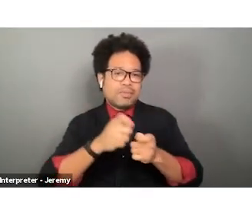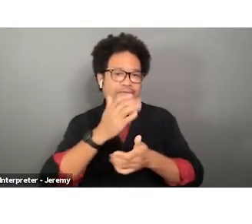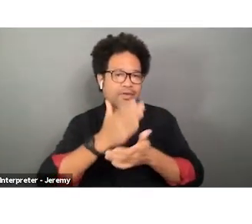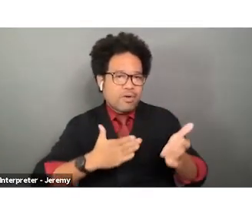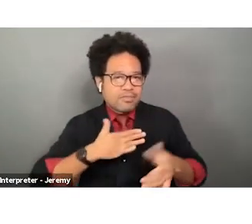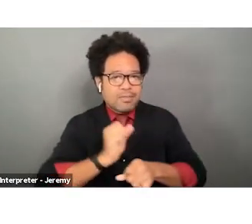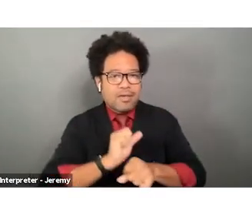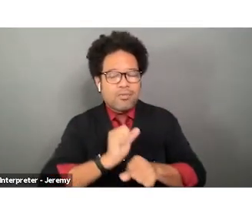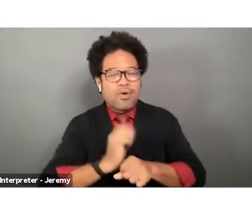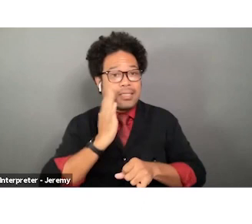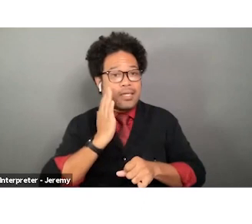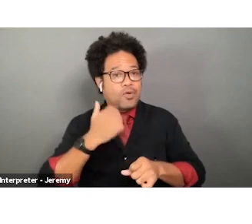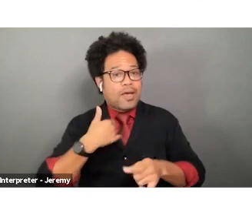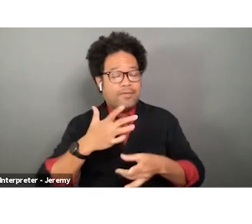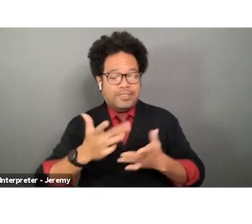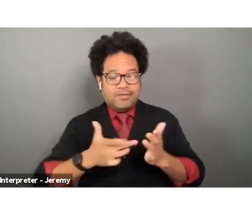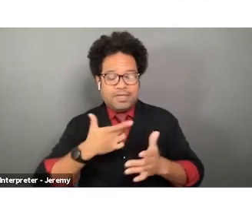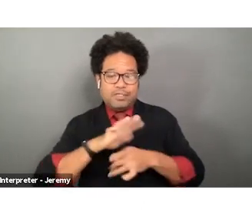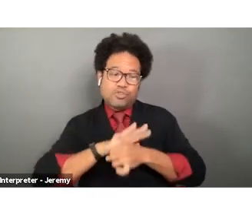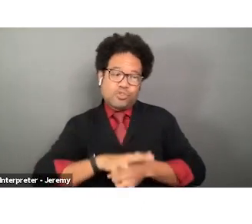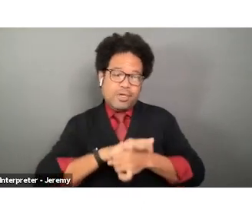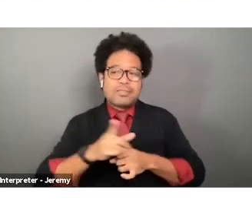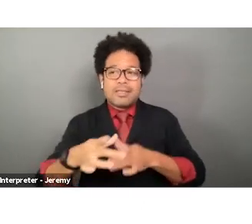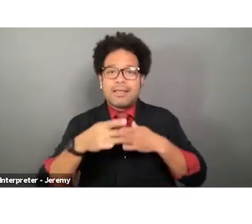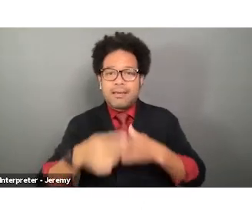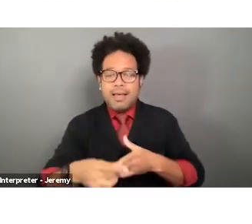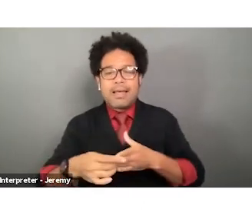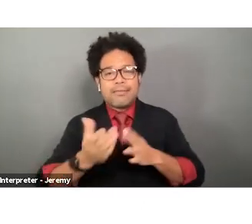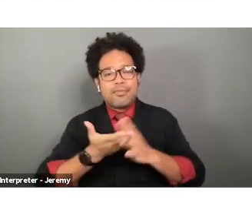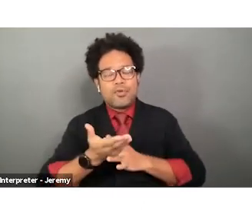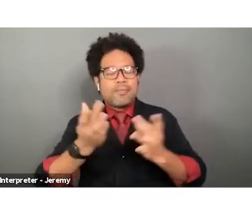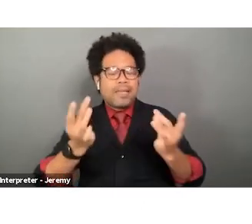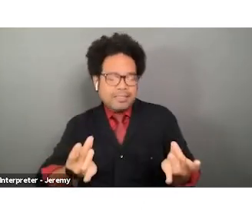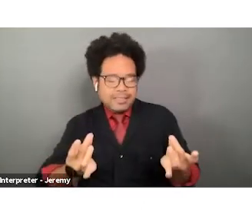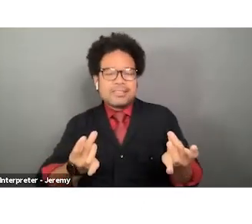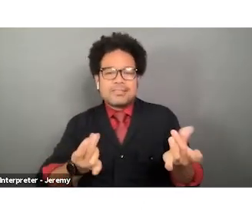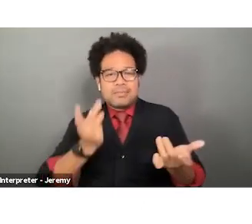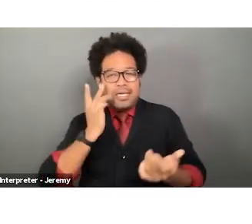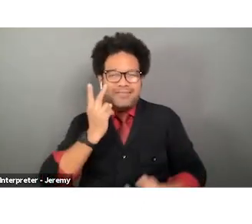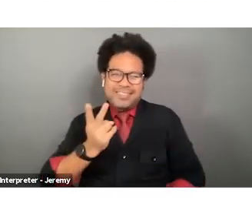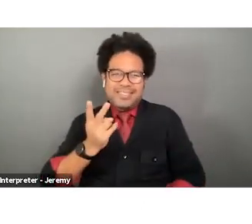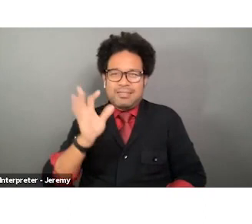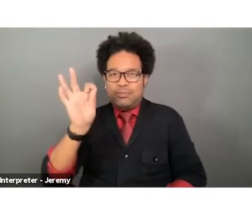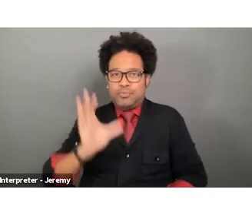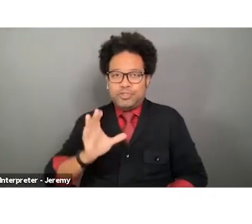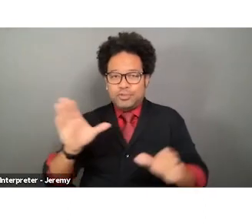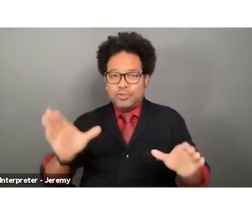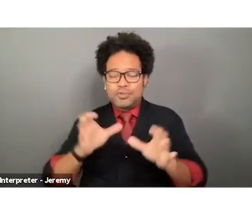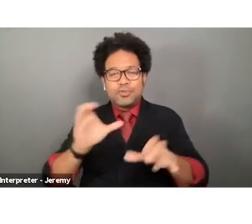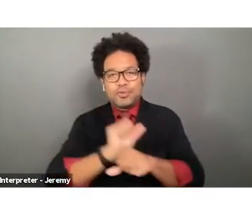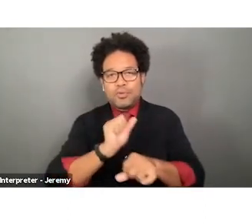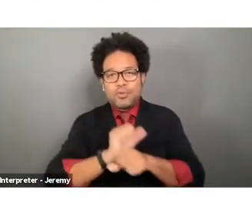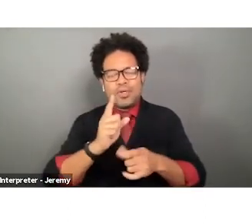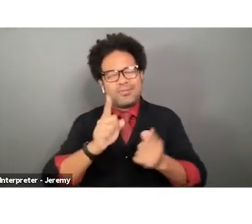and just guiding me through a meditation. I've seen preachers do this work. And providing spaces,